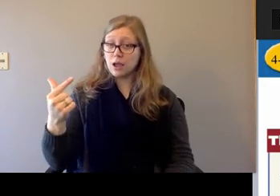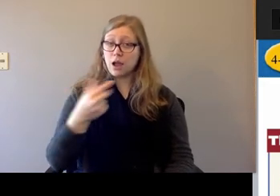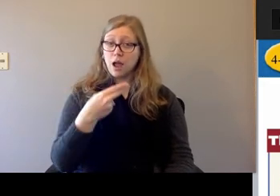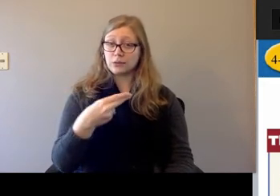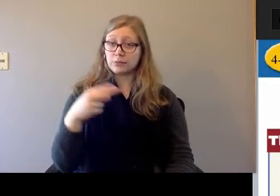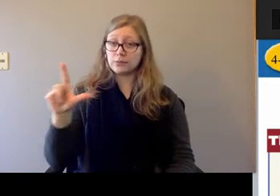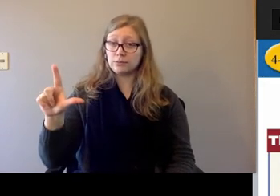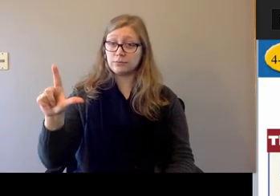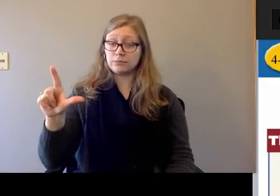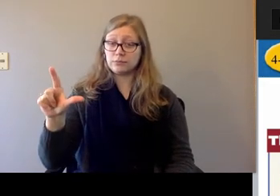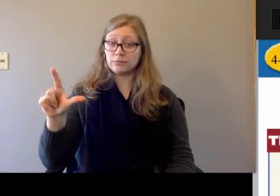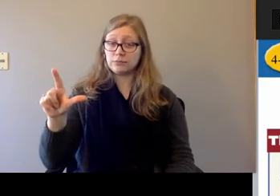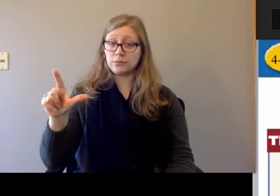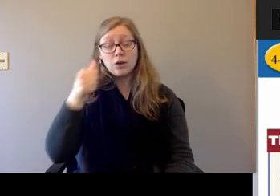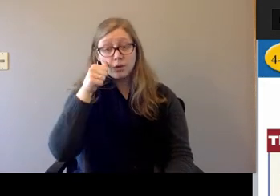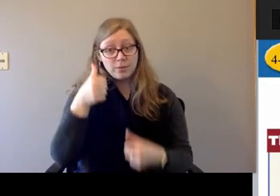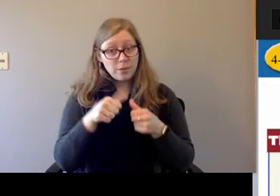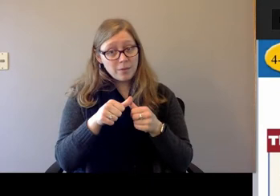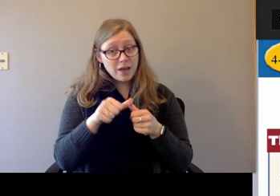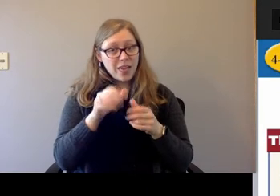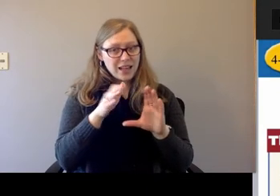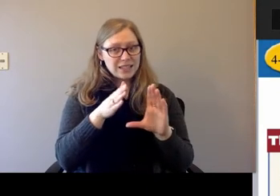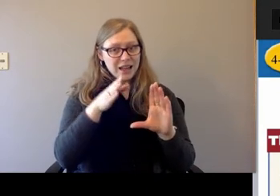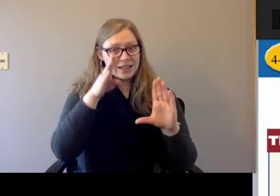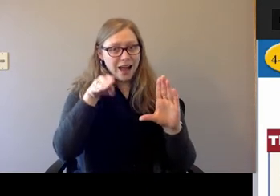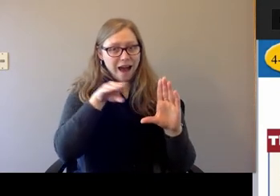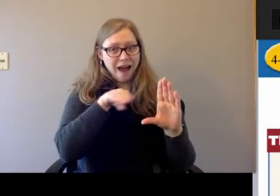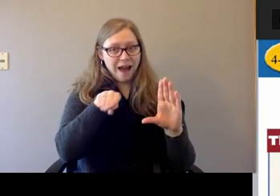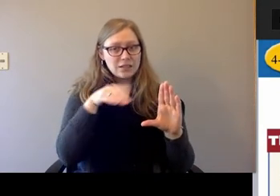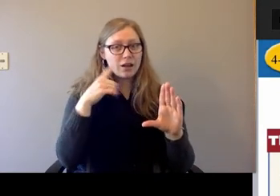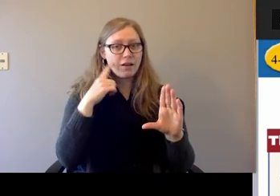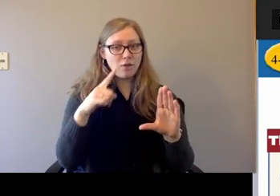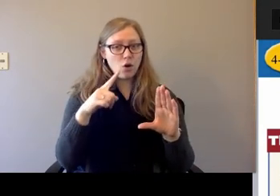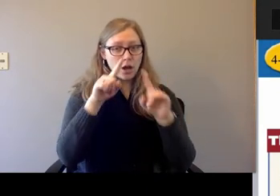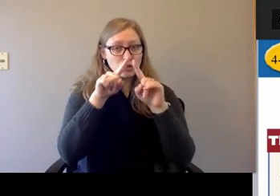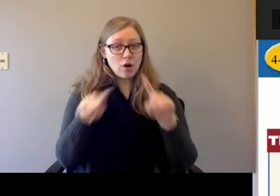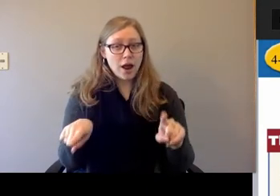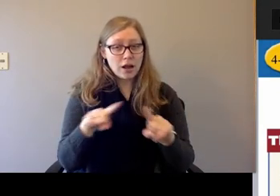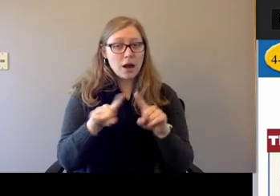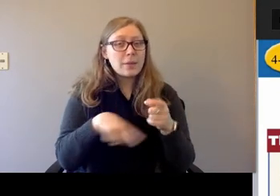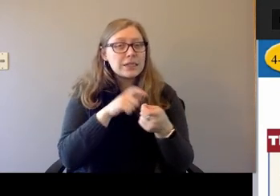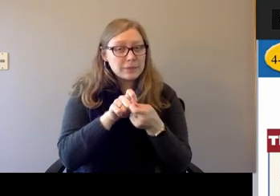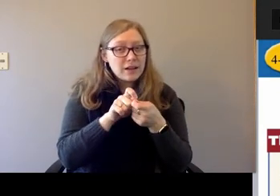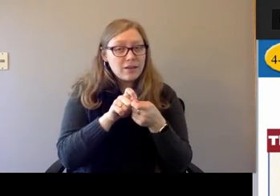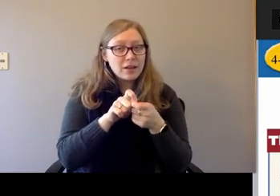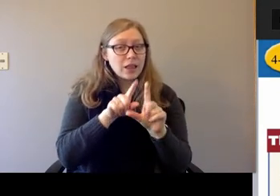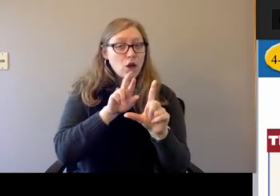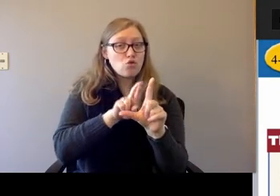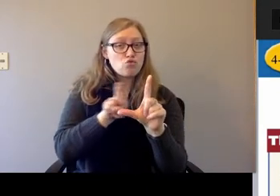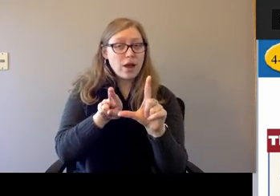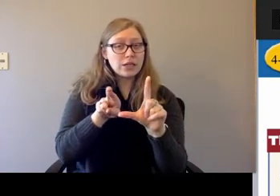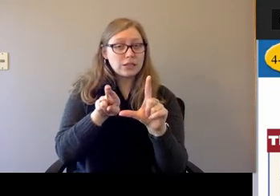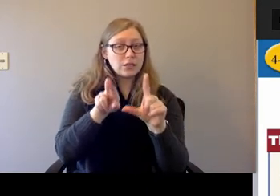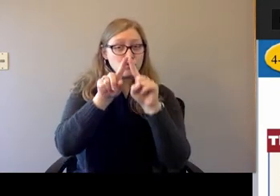of a triangle, but they're specific sides of a right triangle. And so when you use those terms, you're talking about a